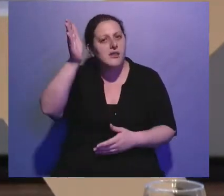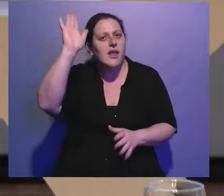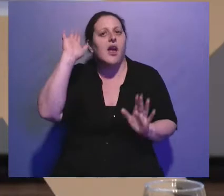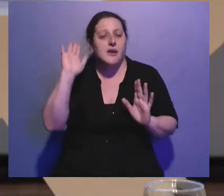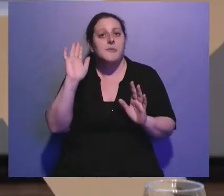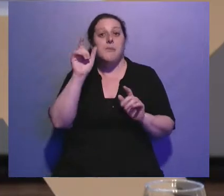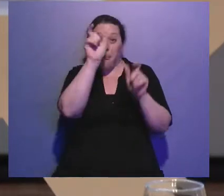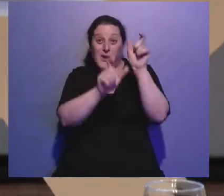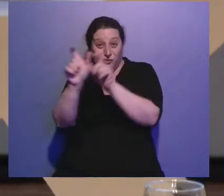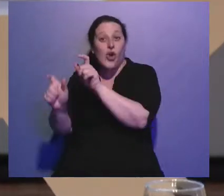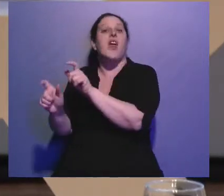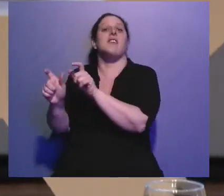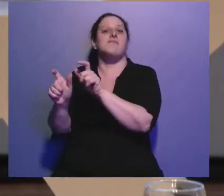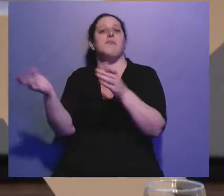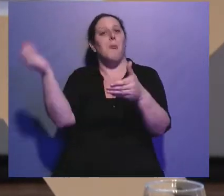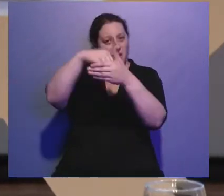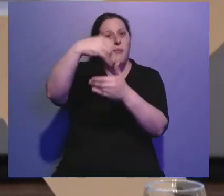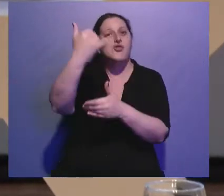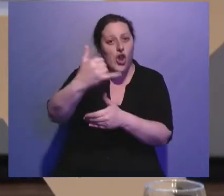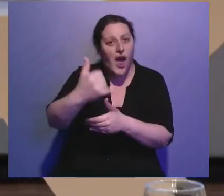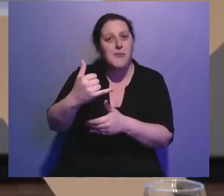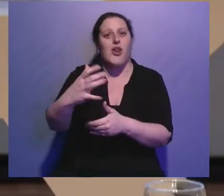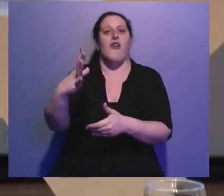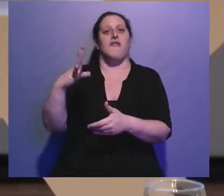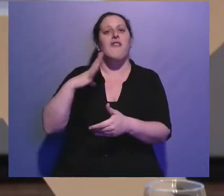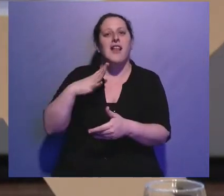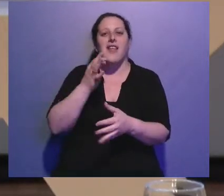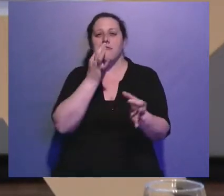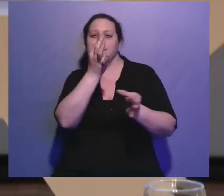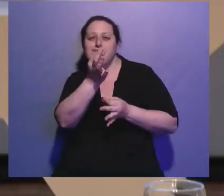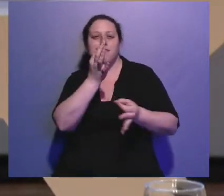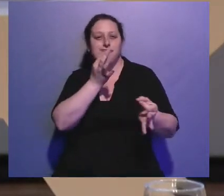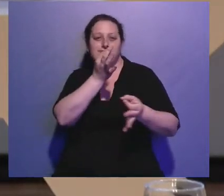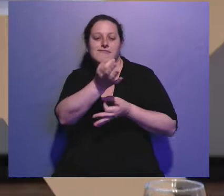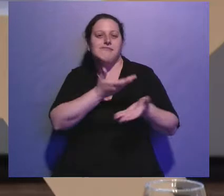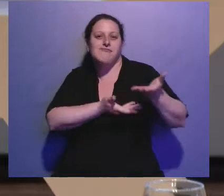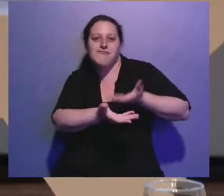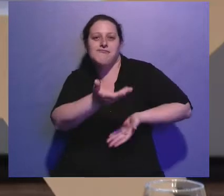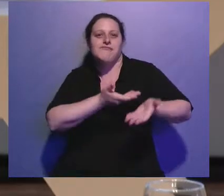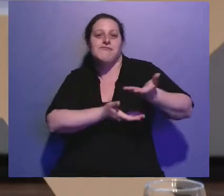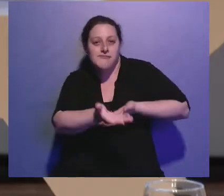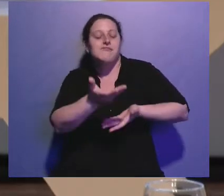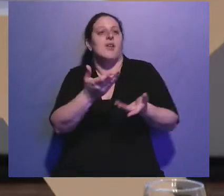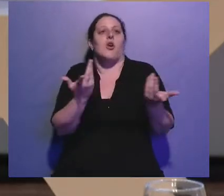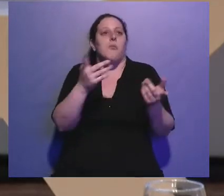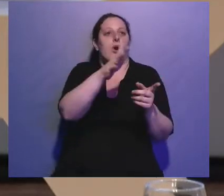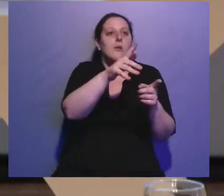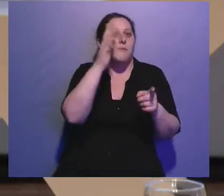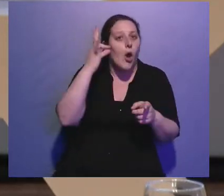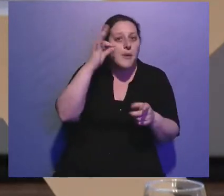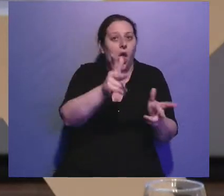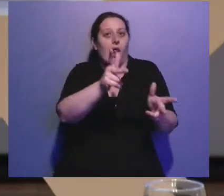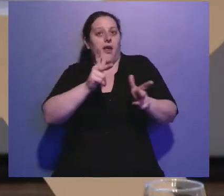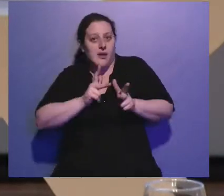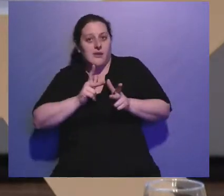will be a conversation or that their opinions will even be heard. And I think that's a really large hurdle, because it's not only